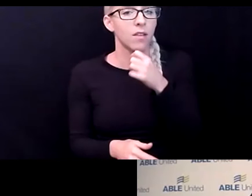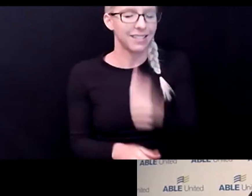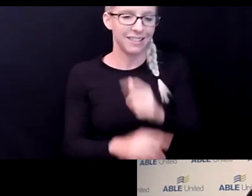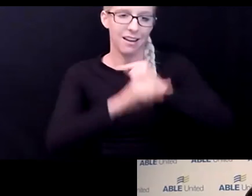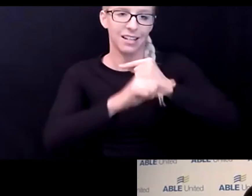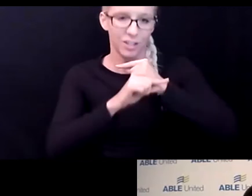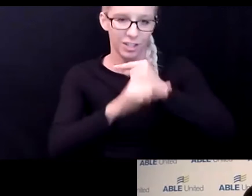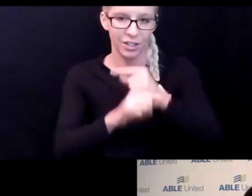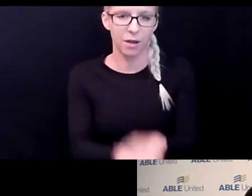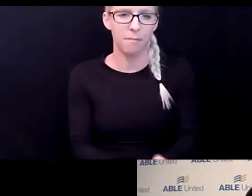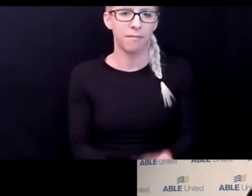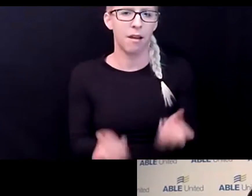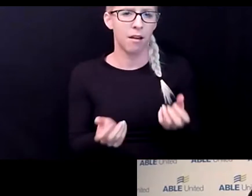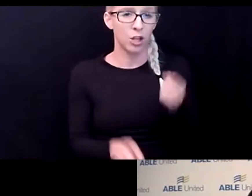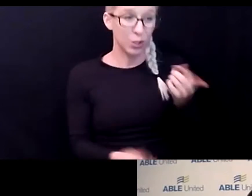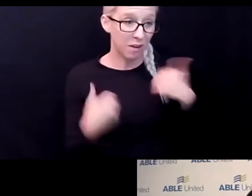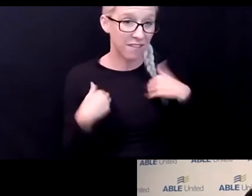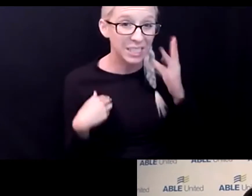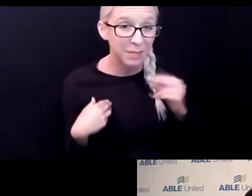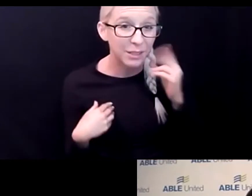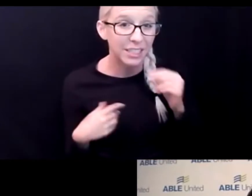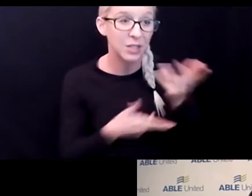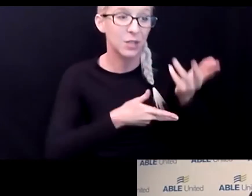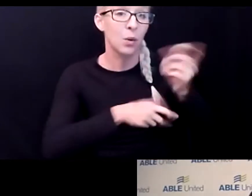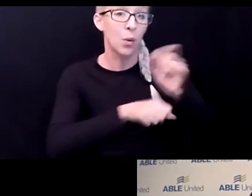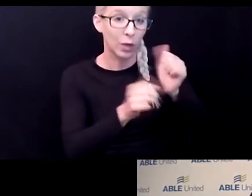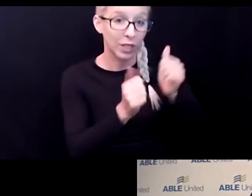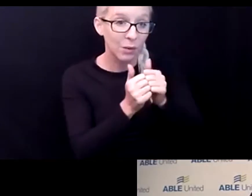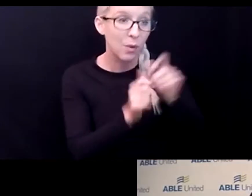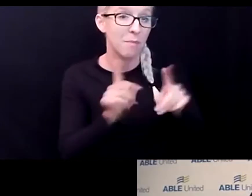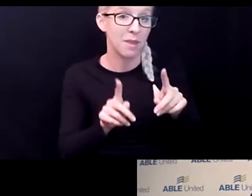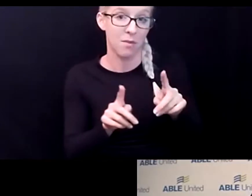great. This question just came in, I thought was good. So let's say,